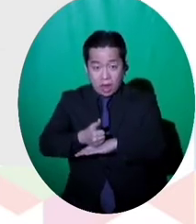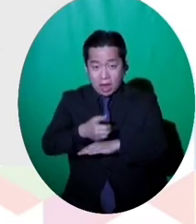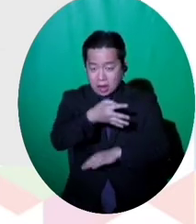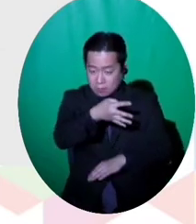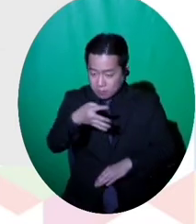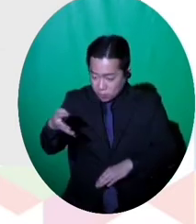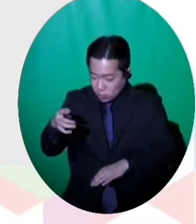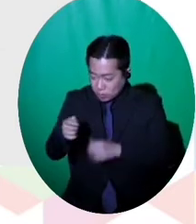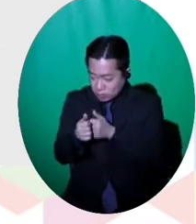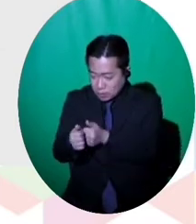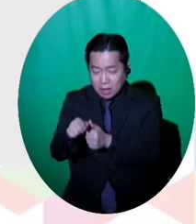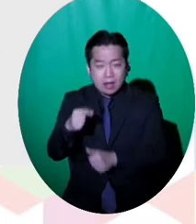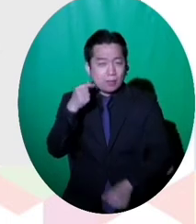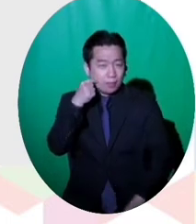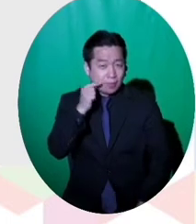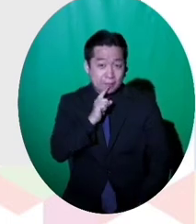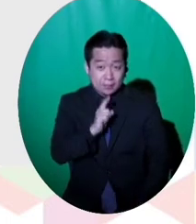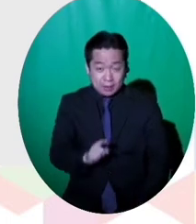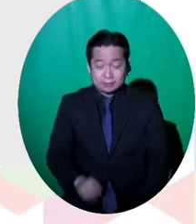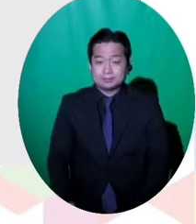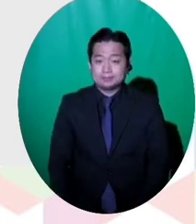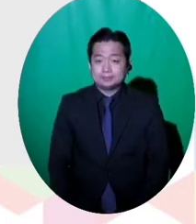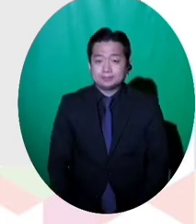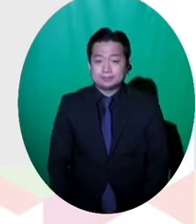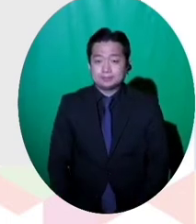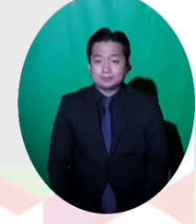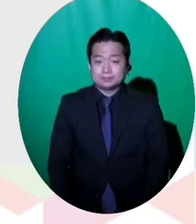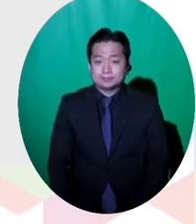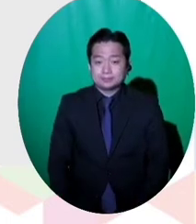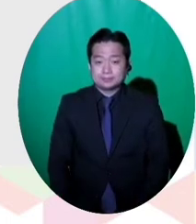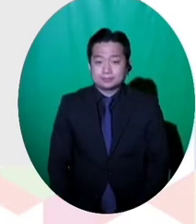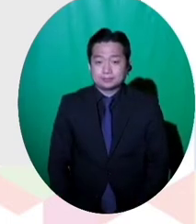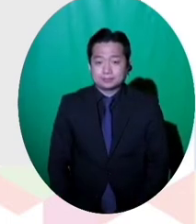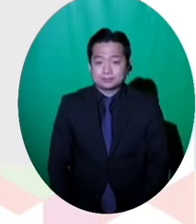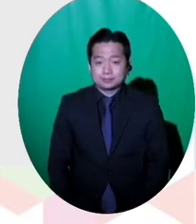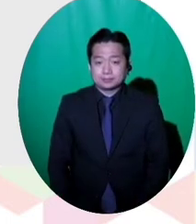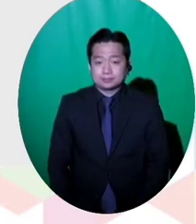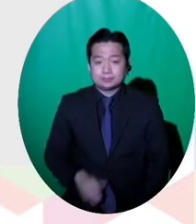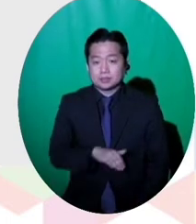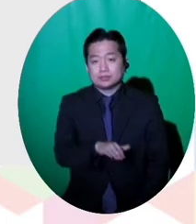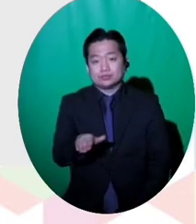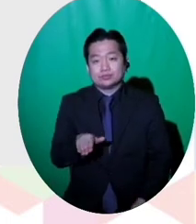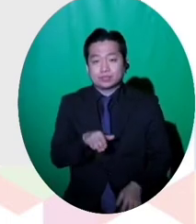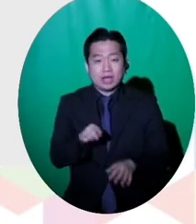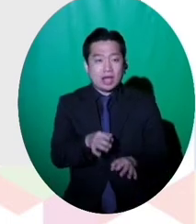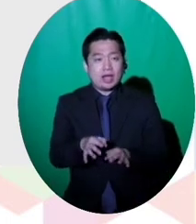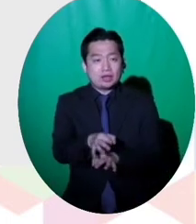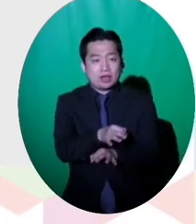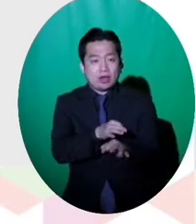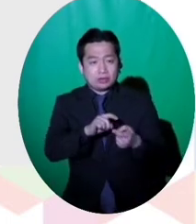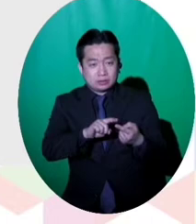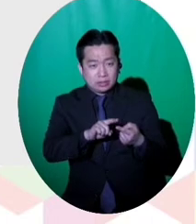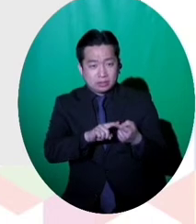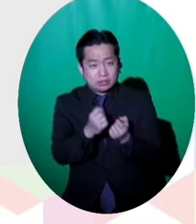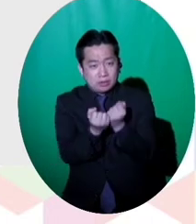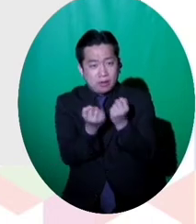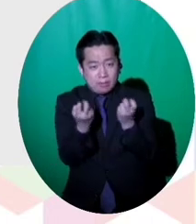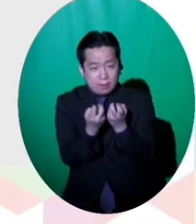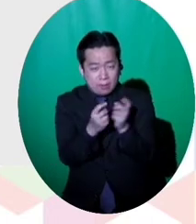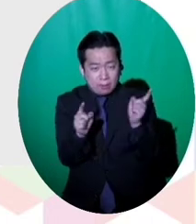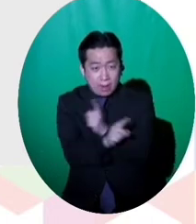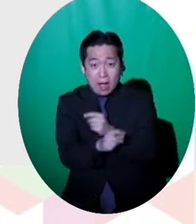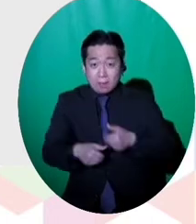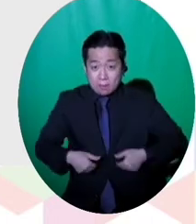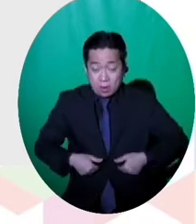changes to our economic accounting system. A big problem is that GDP doesn't include the value